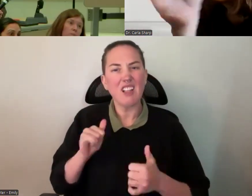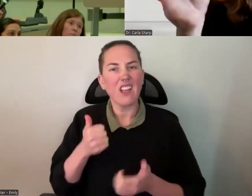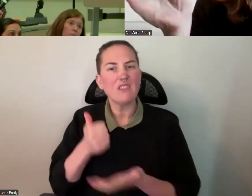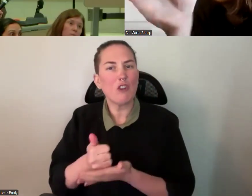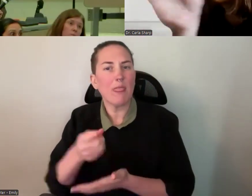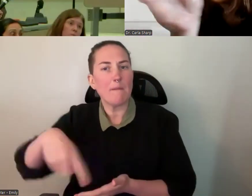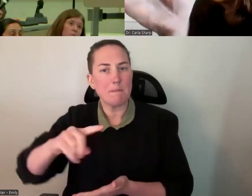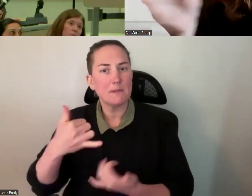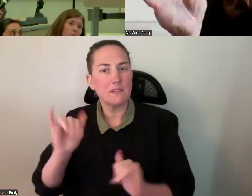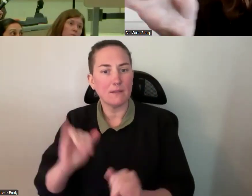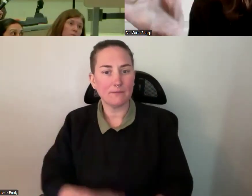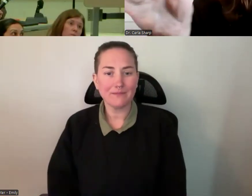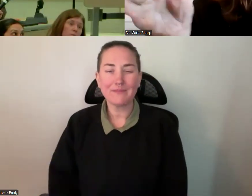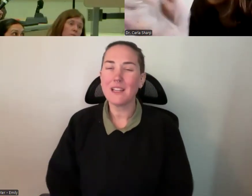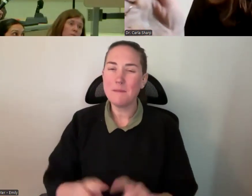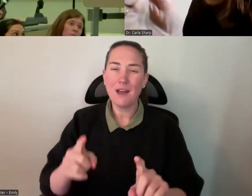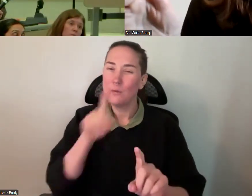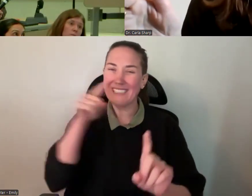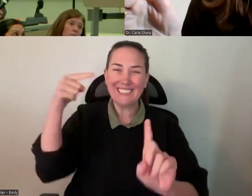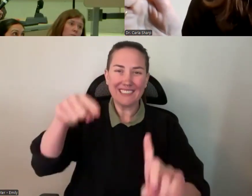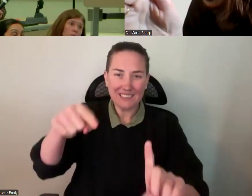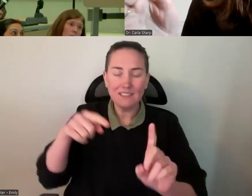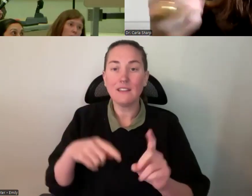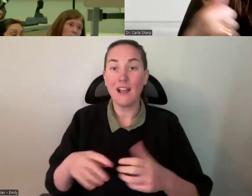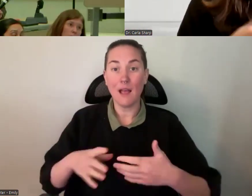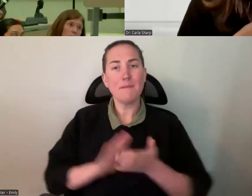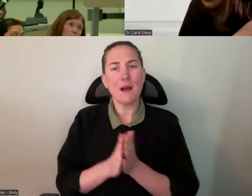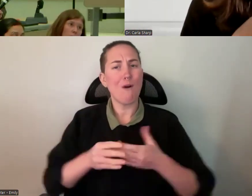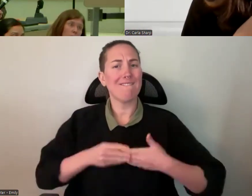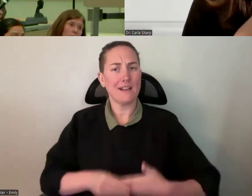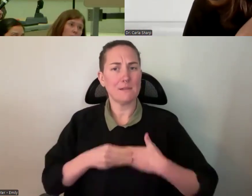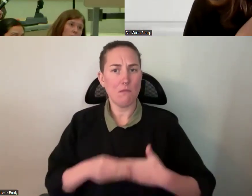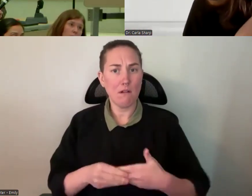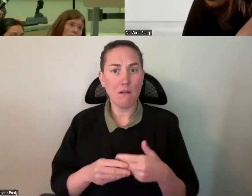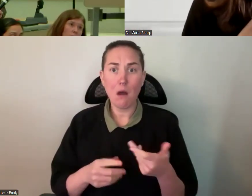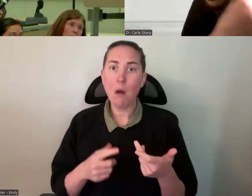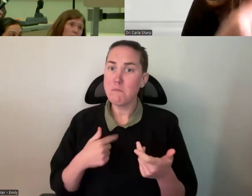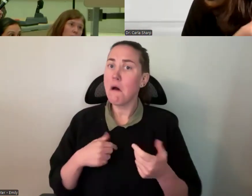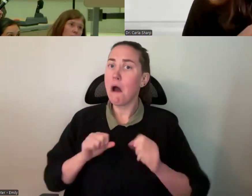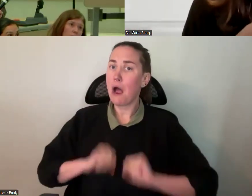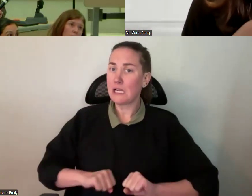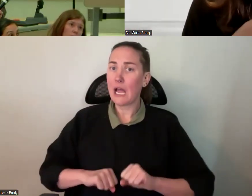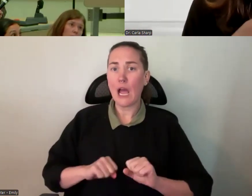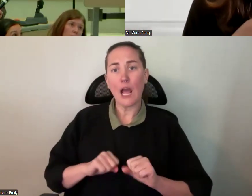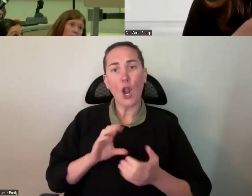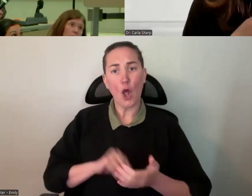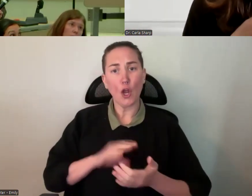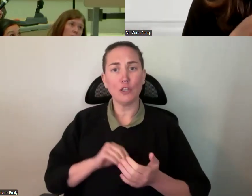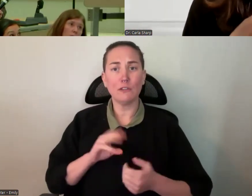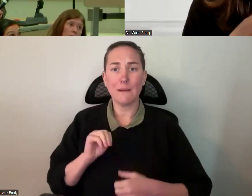to loosen the rules a little bit and say, I can be in a mentalizing stance without doing 12 months